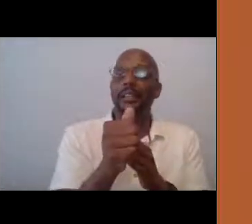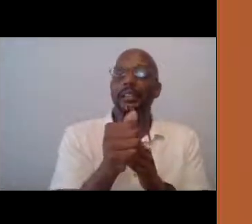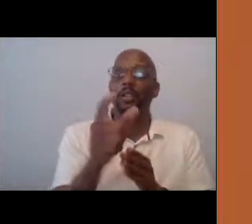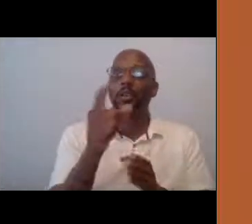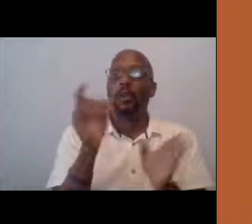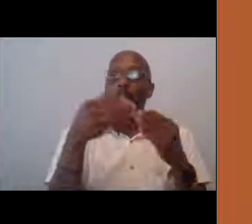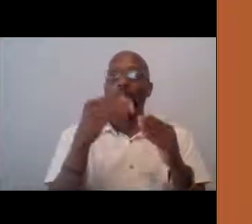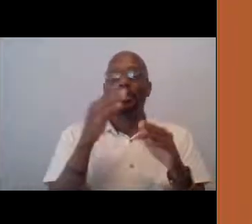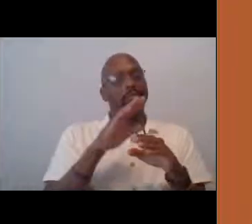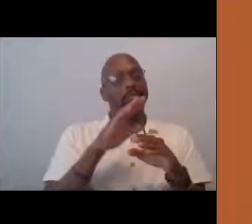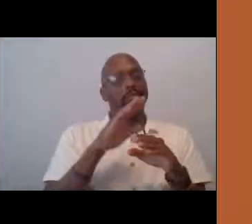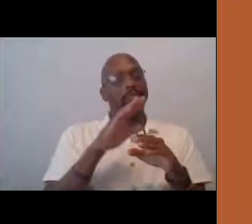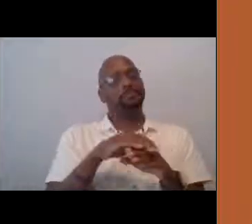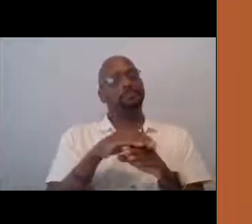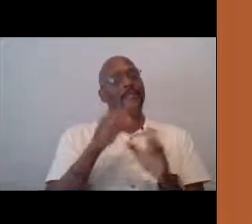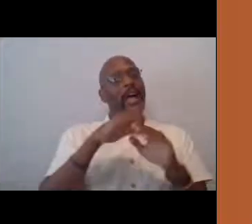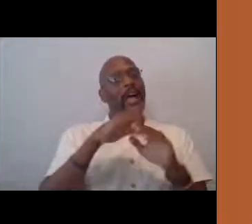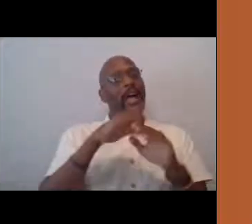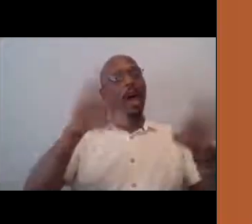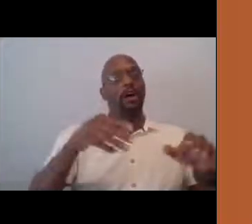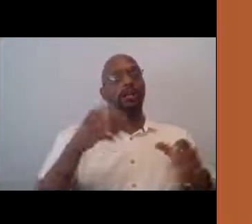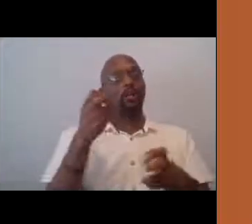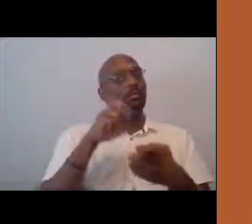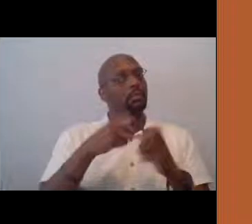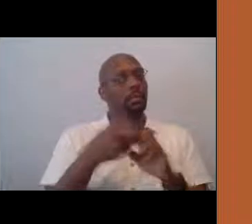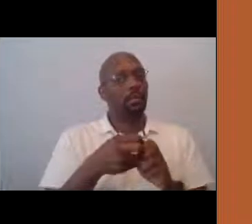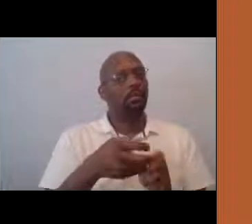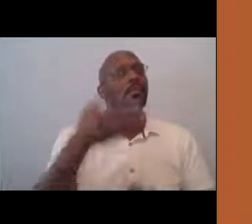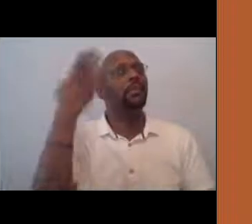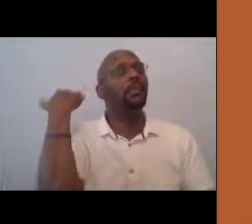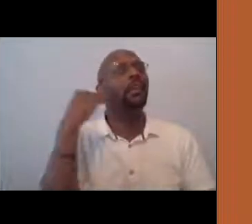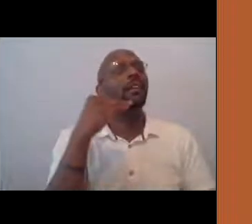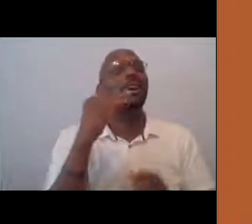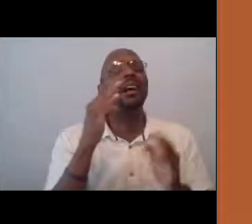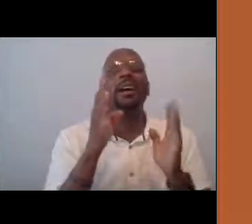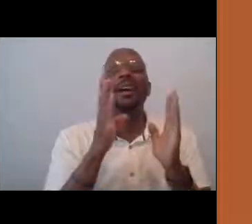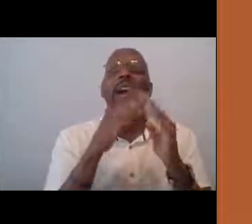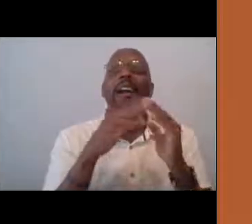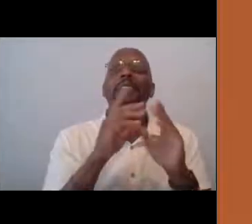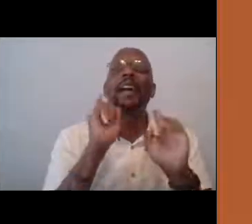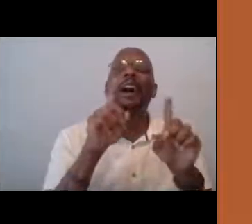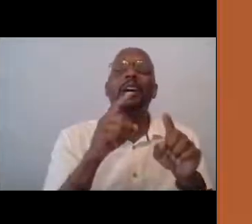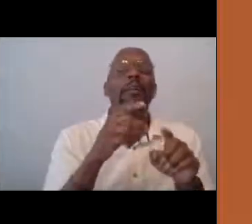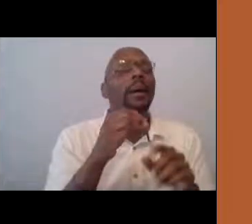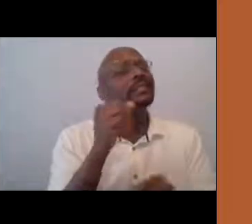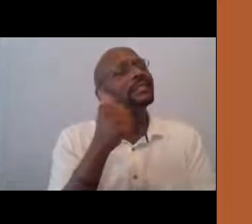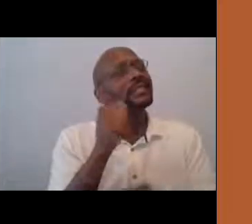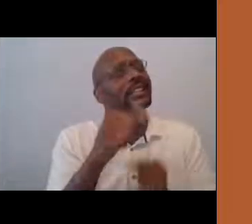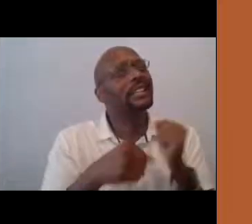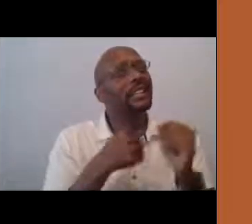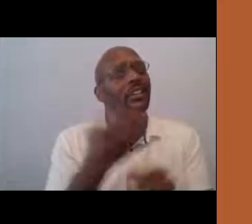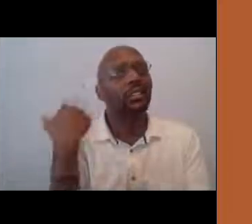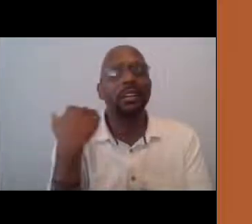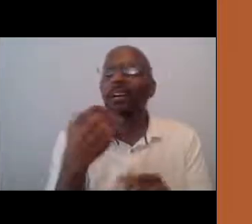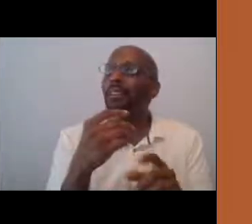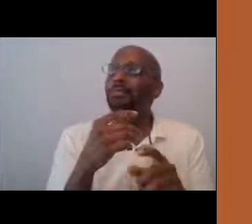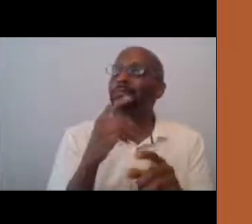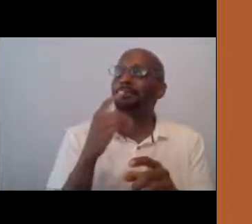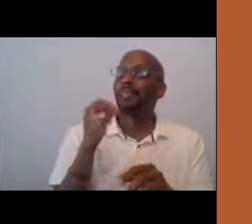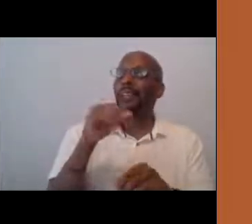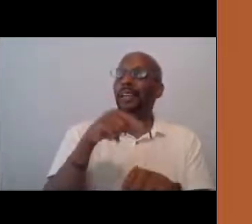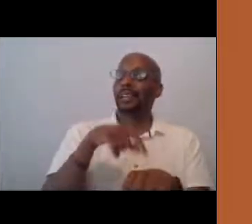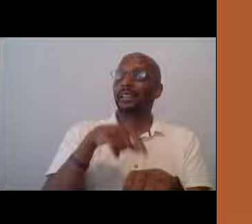on housing. And I remember I went to a housing conference about a decade ago, and at that time the director of planning said that